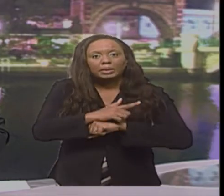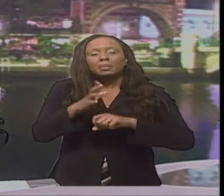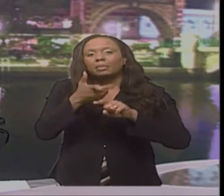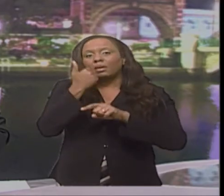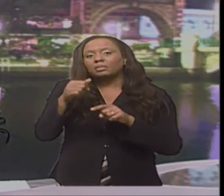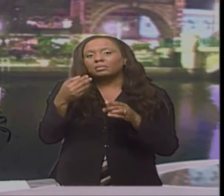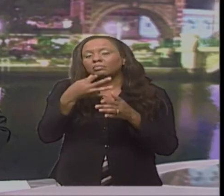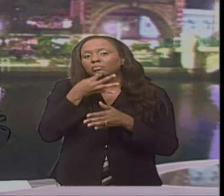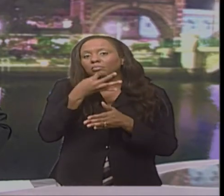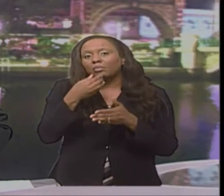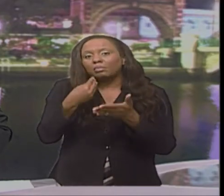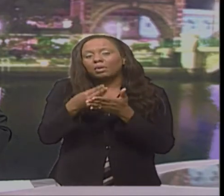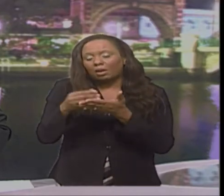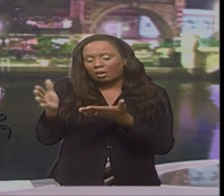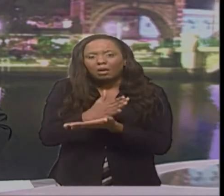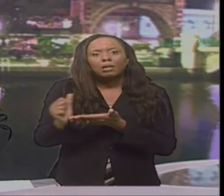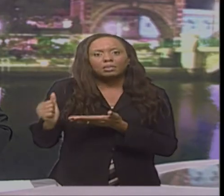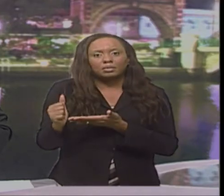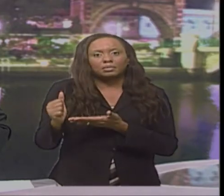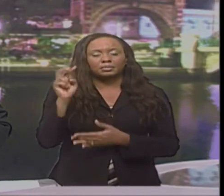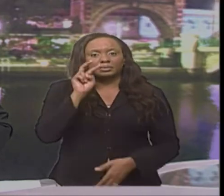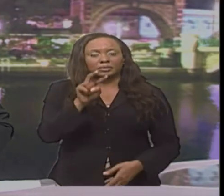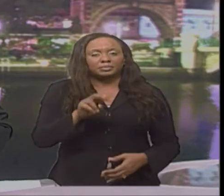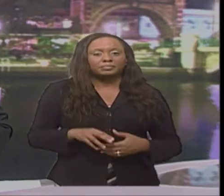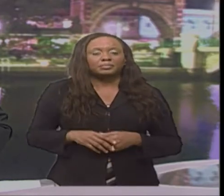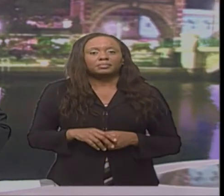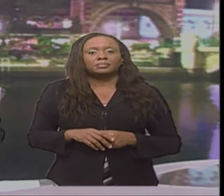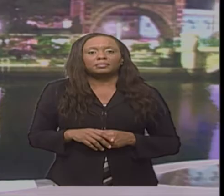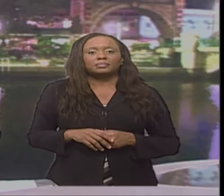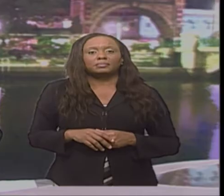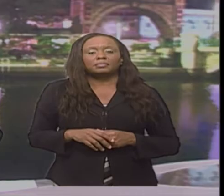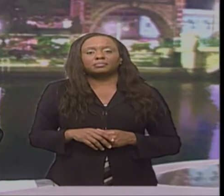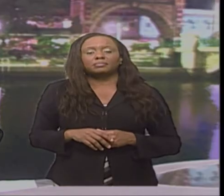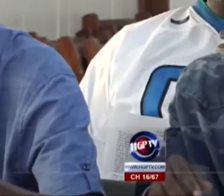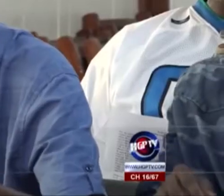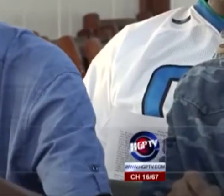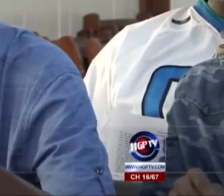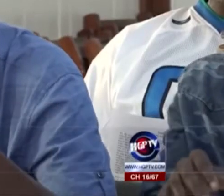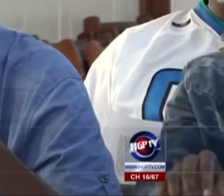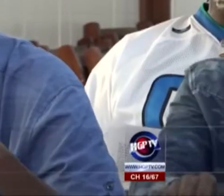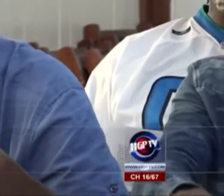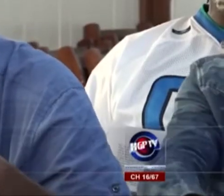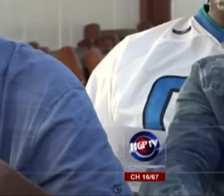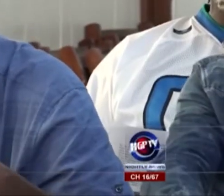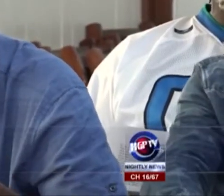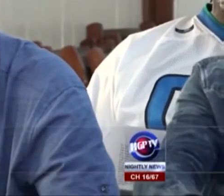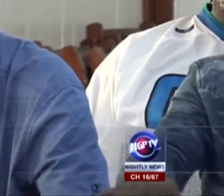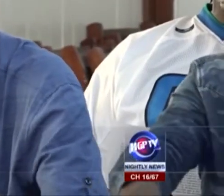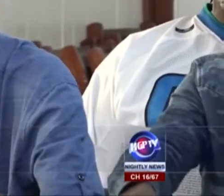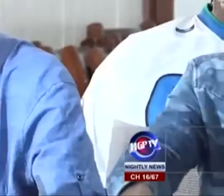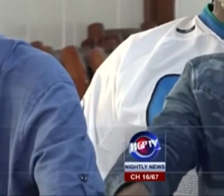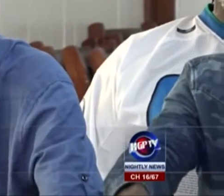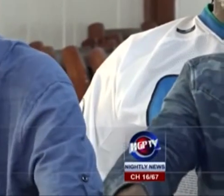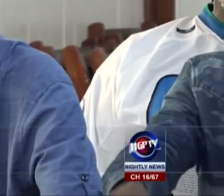runs out. We hear more in this report from HGP TV. I can't afford to do nothing because you have to secure it to secure yourself. People